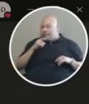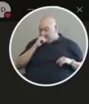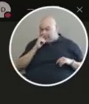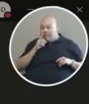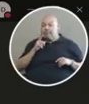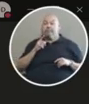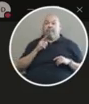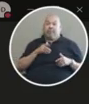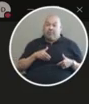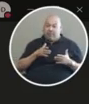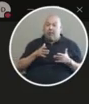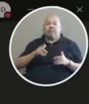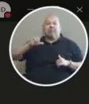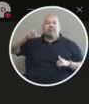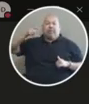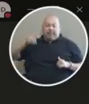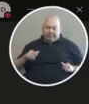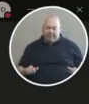moved.